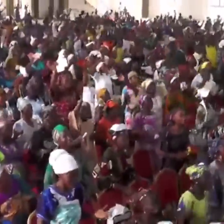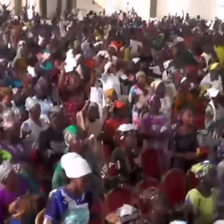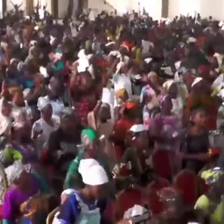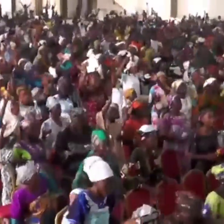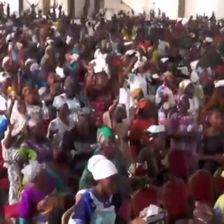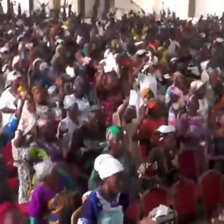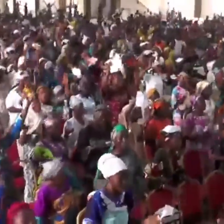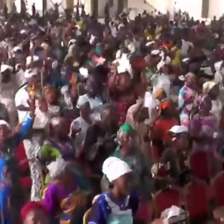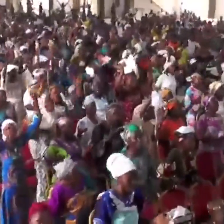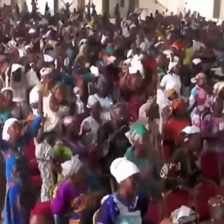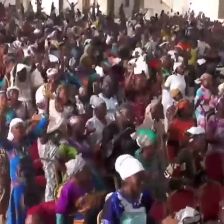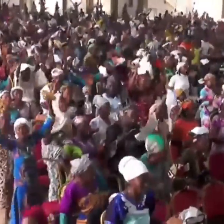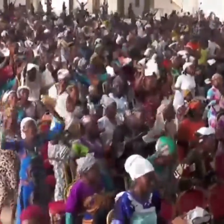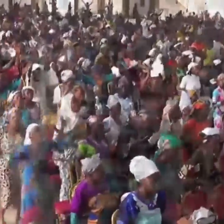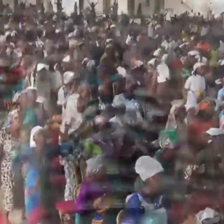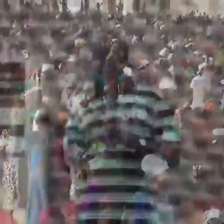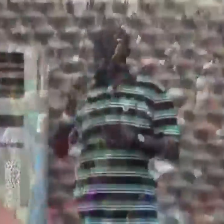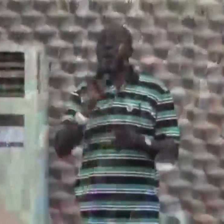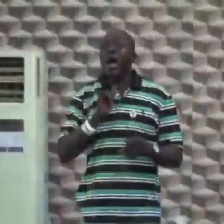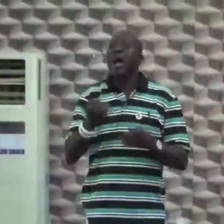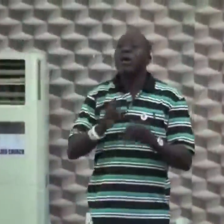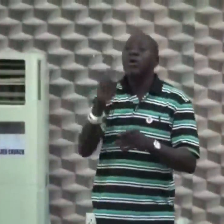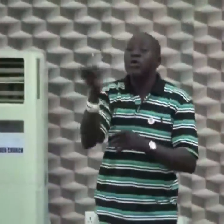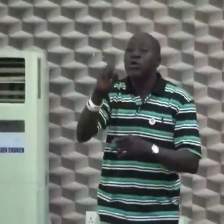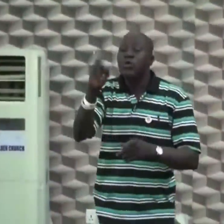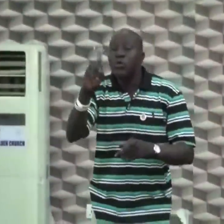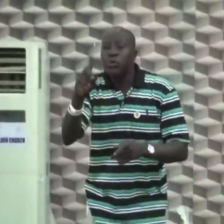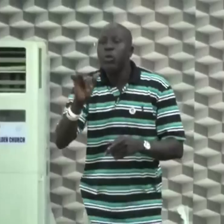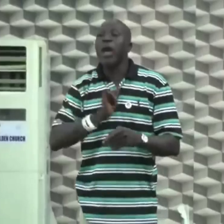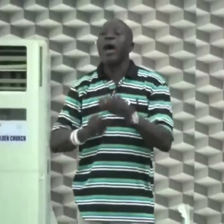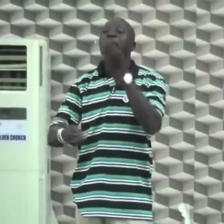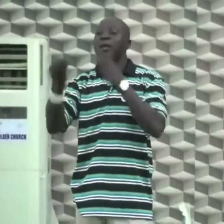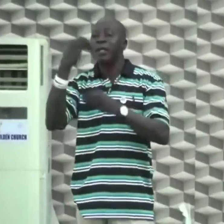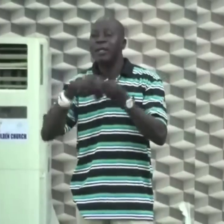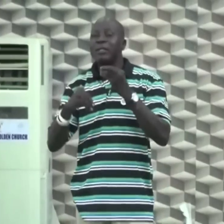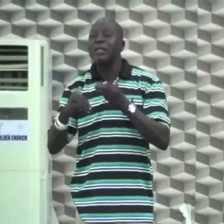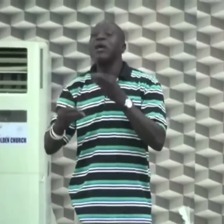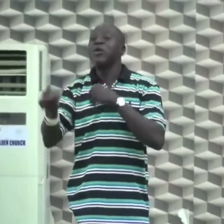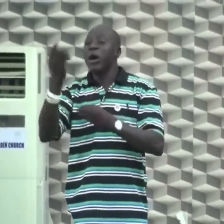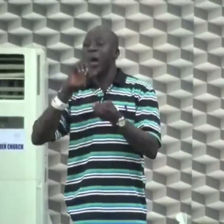Oh, yes, I'm not